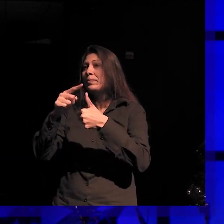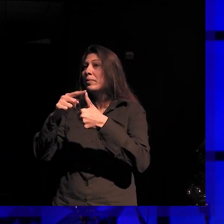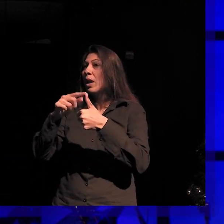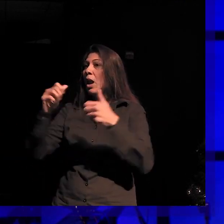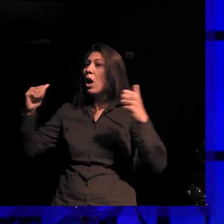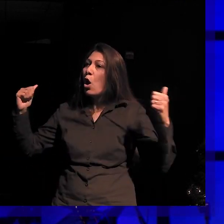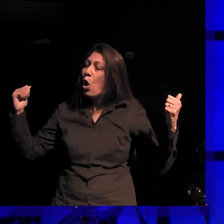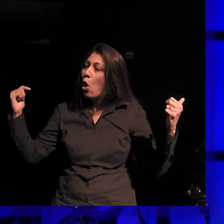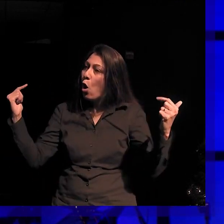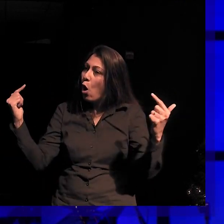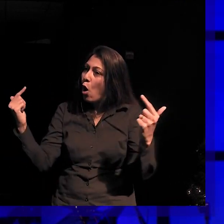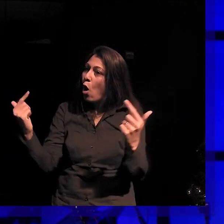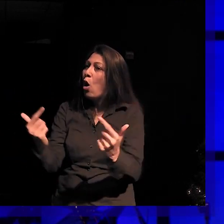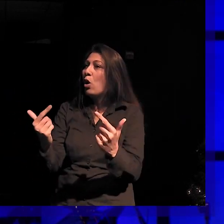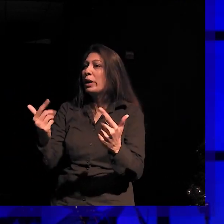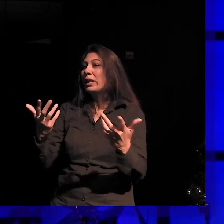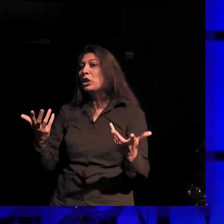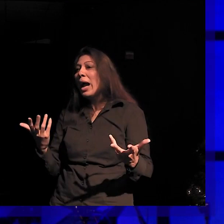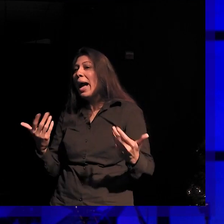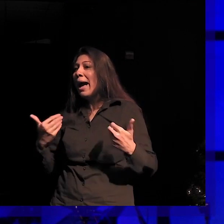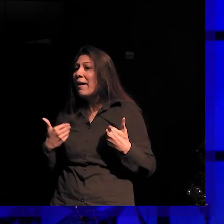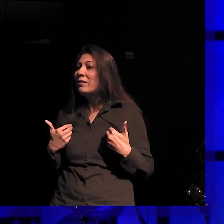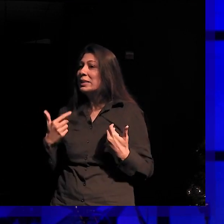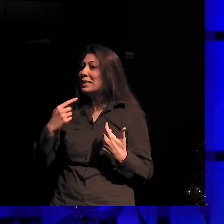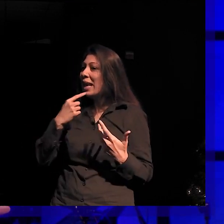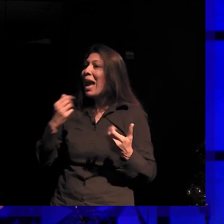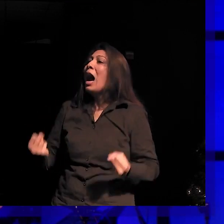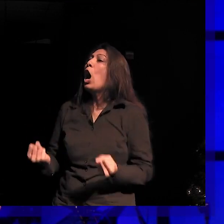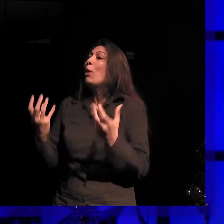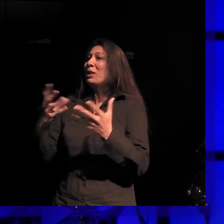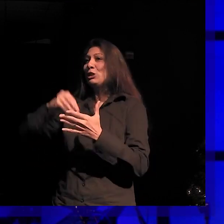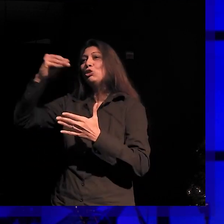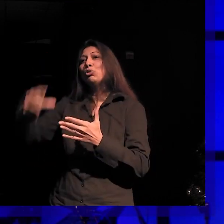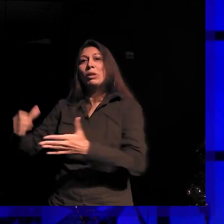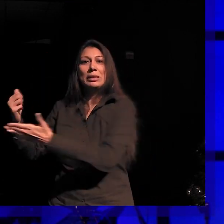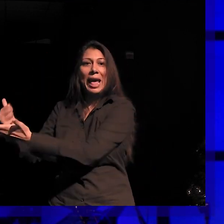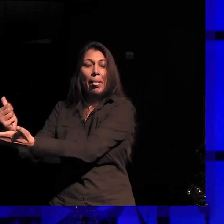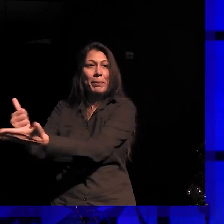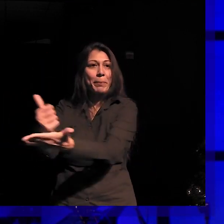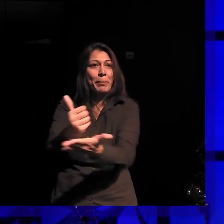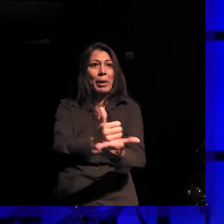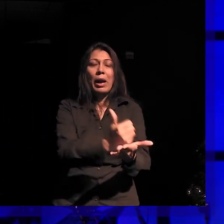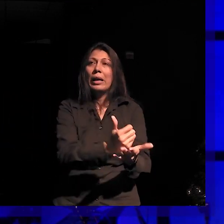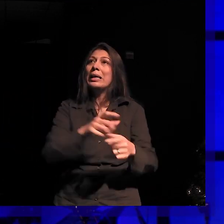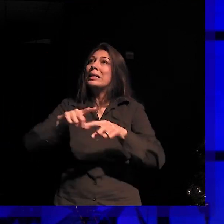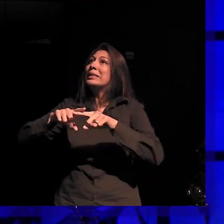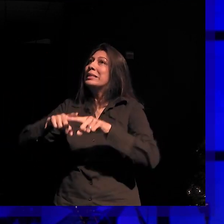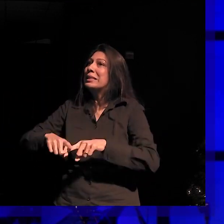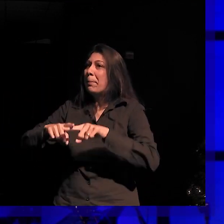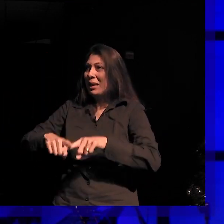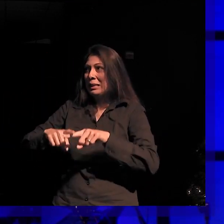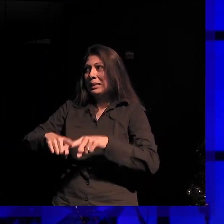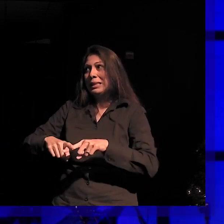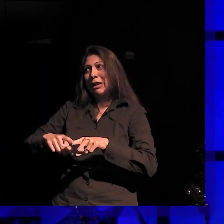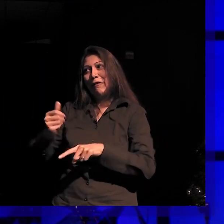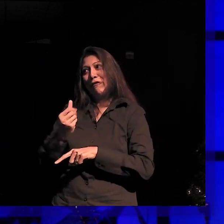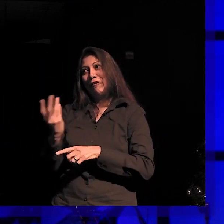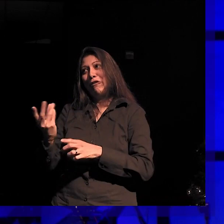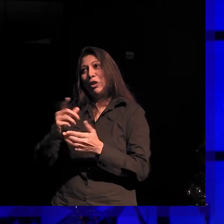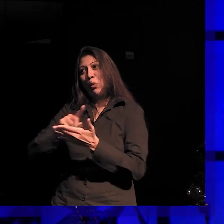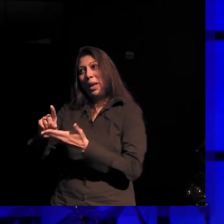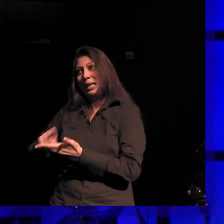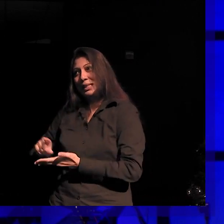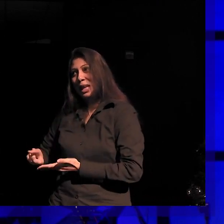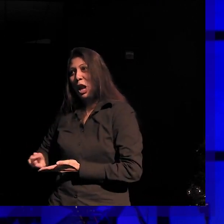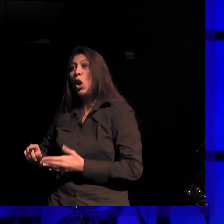get to have a say. We all get to have a say in how many students get helped, right? all depends on how we do in these next couple of weeks. And we